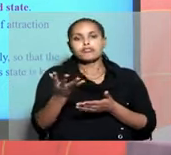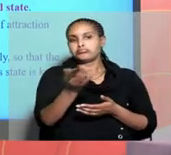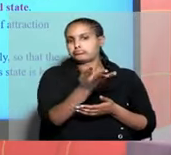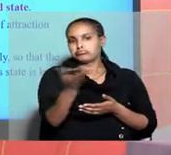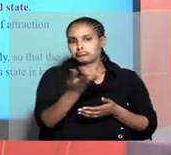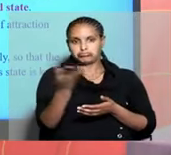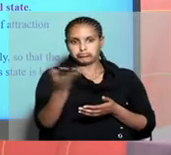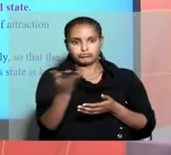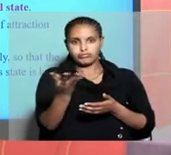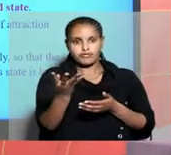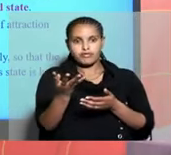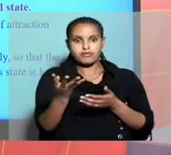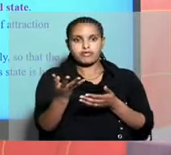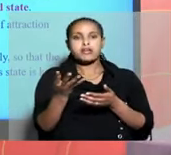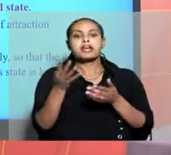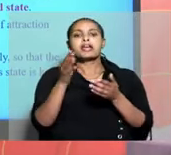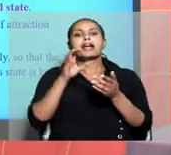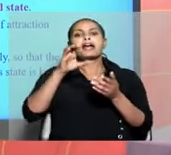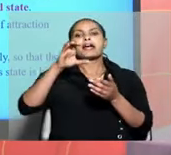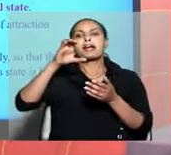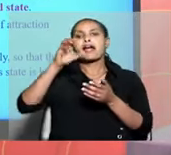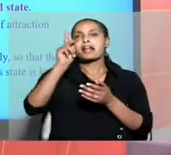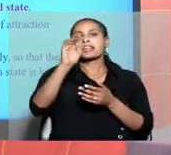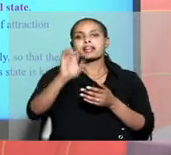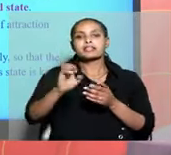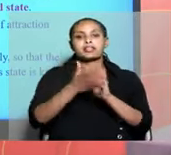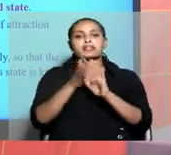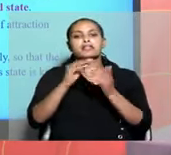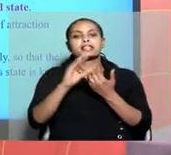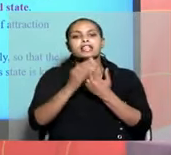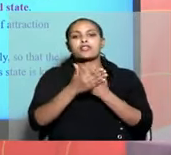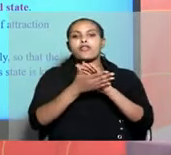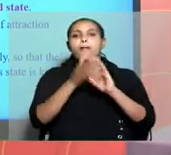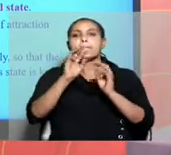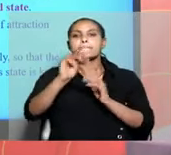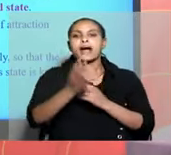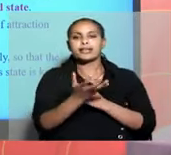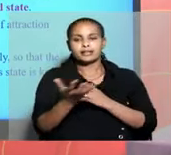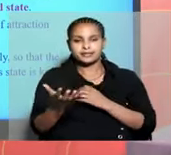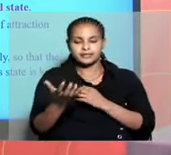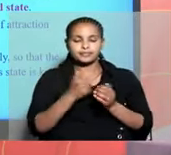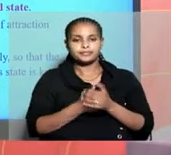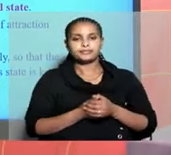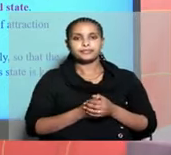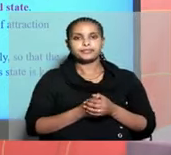of attractions, kinetic energy and state of matter?